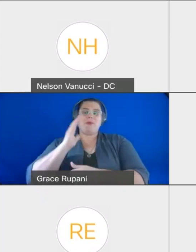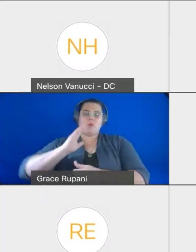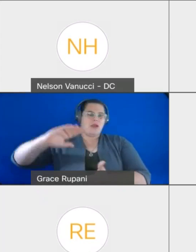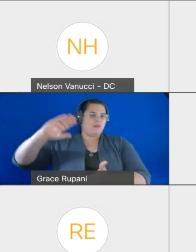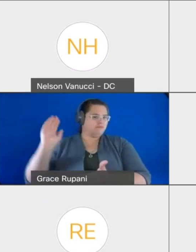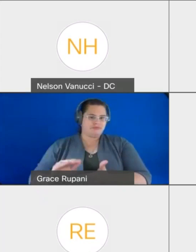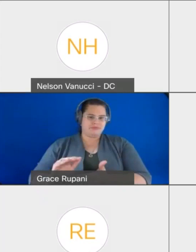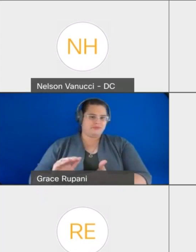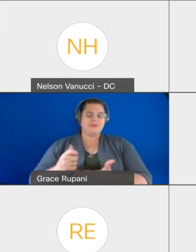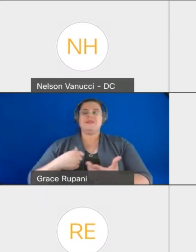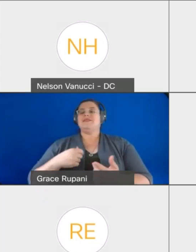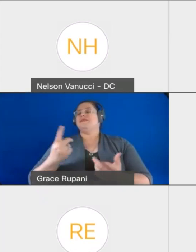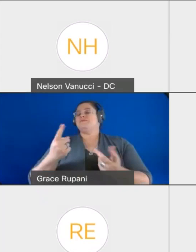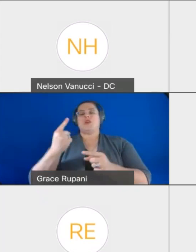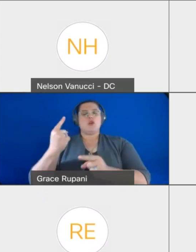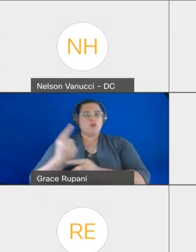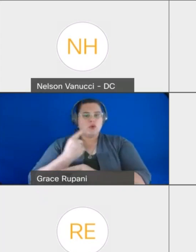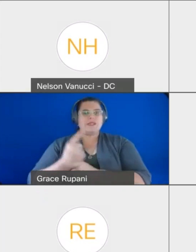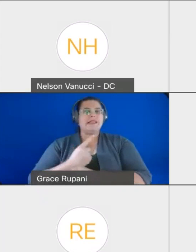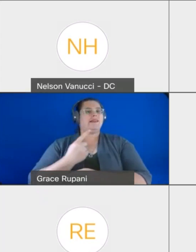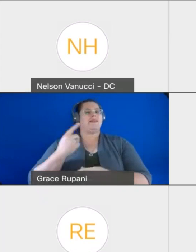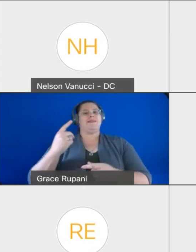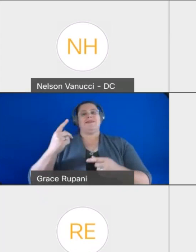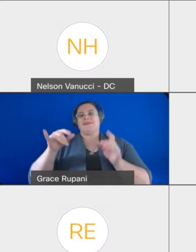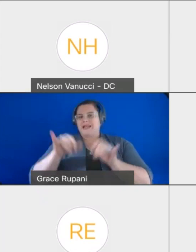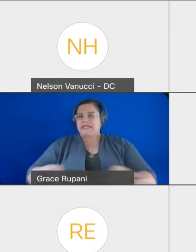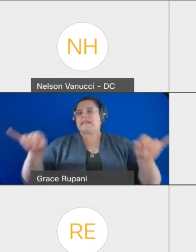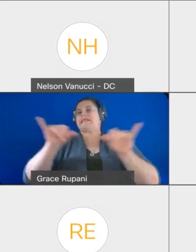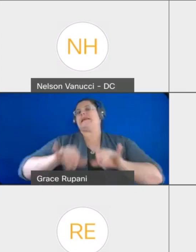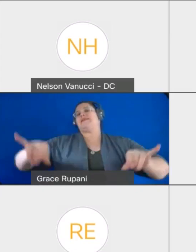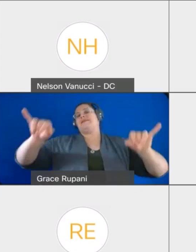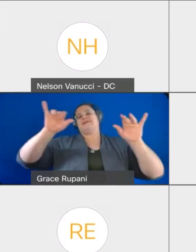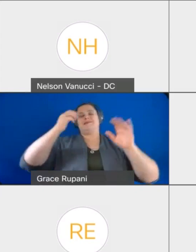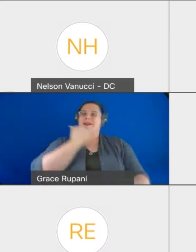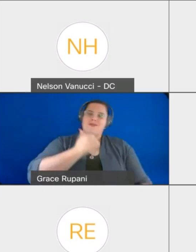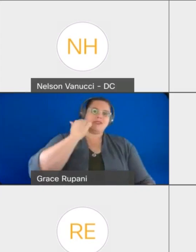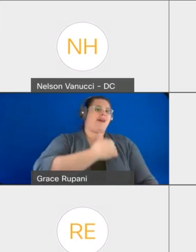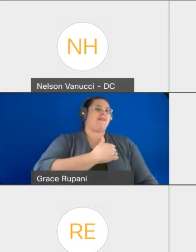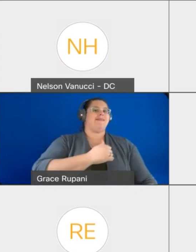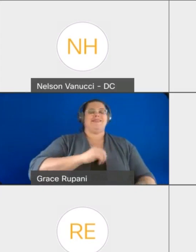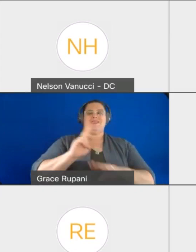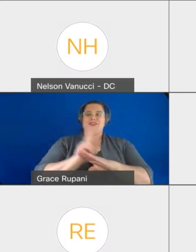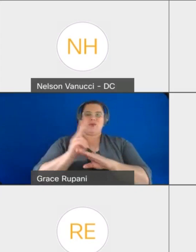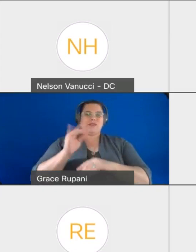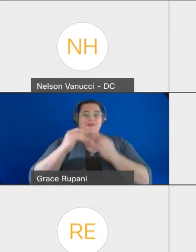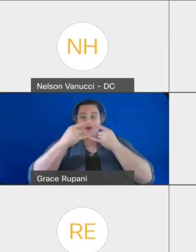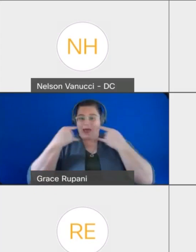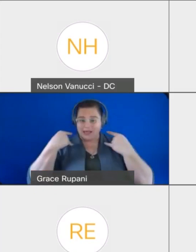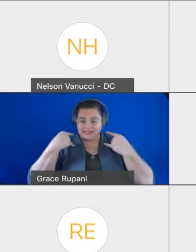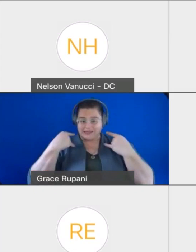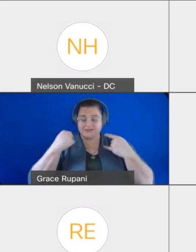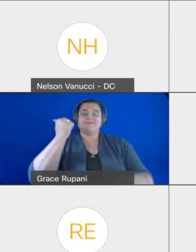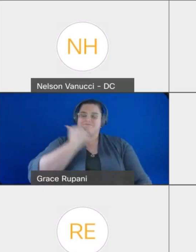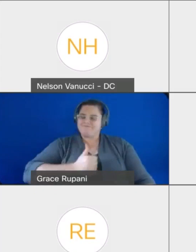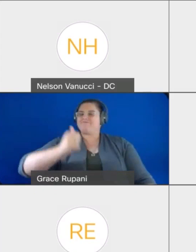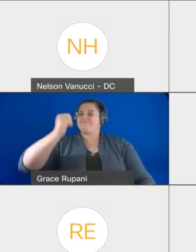routine, consistent, regular, I don't know how many adjectives to use of masking in